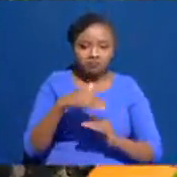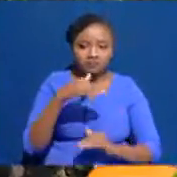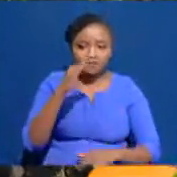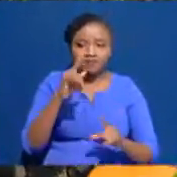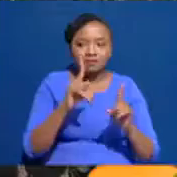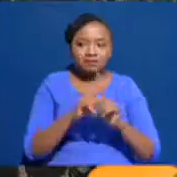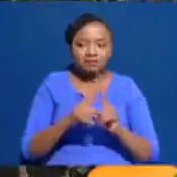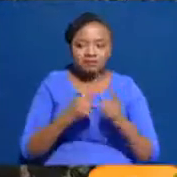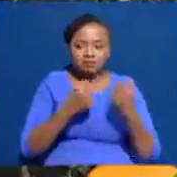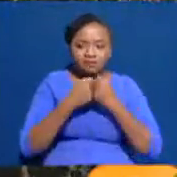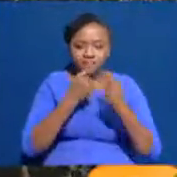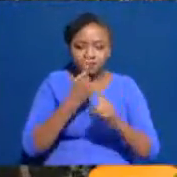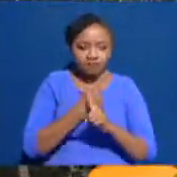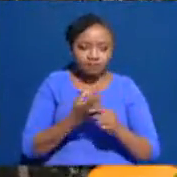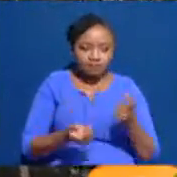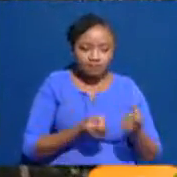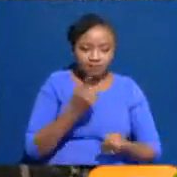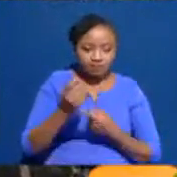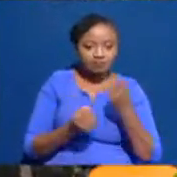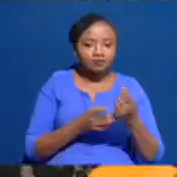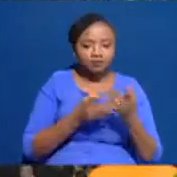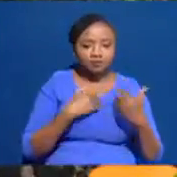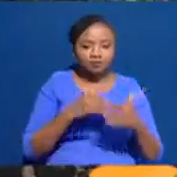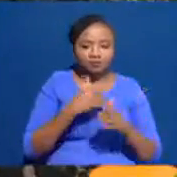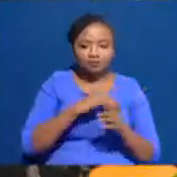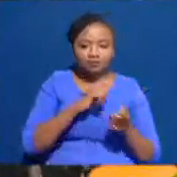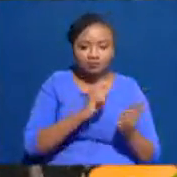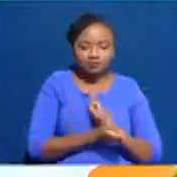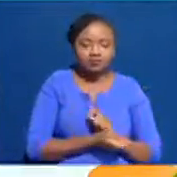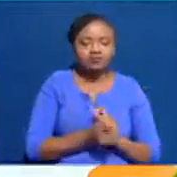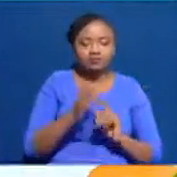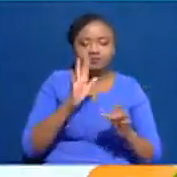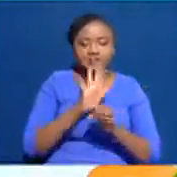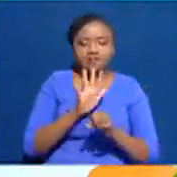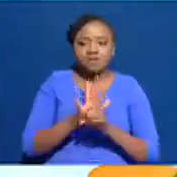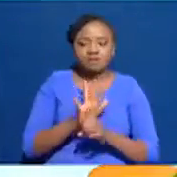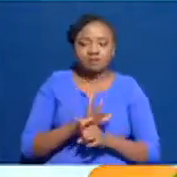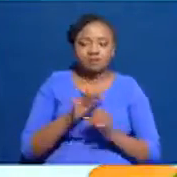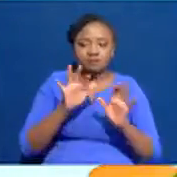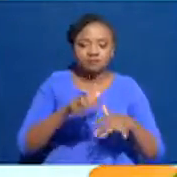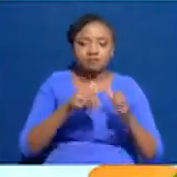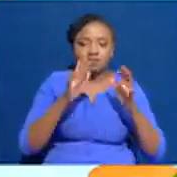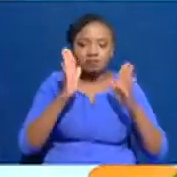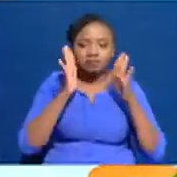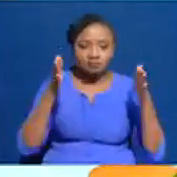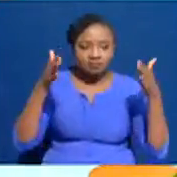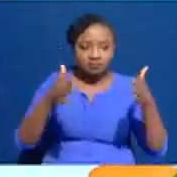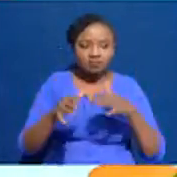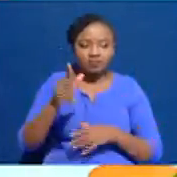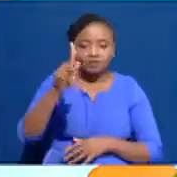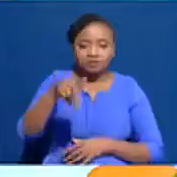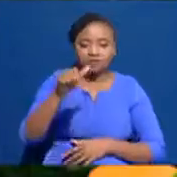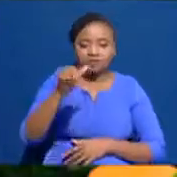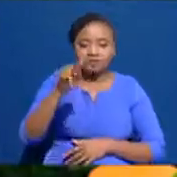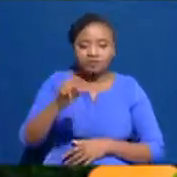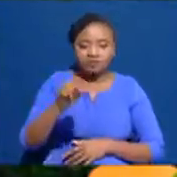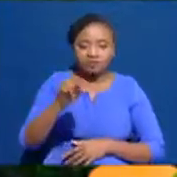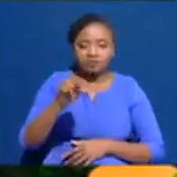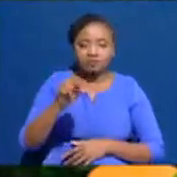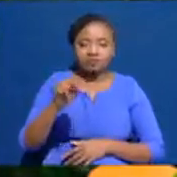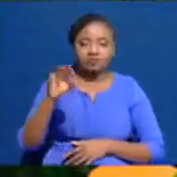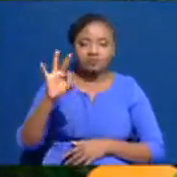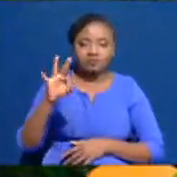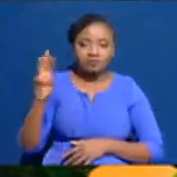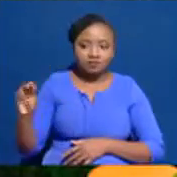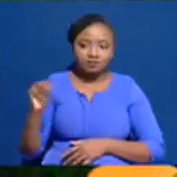conventional maize, farmers are slowly shifting to the Pan 3M05 maize variety. Tabitha Ogutu,